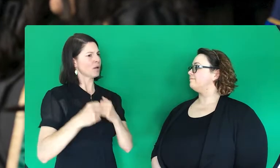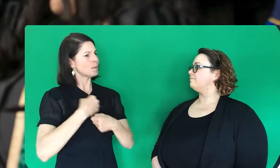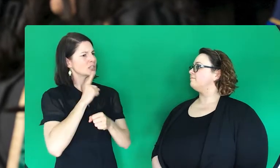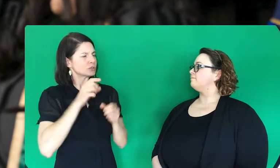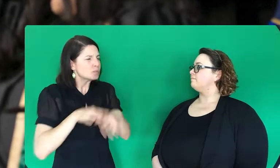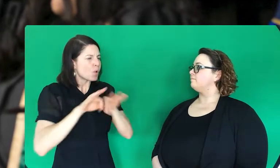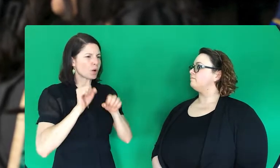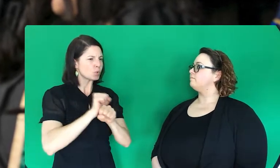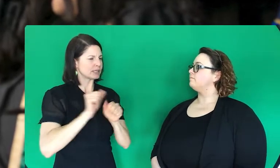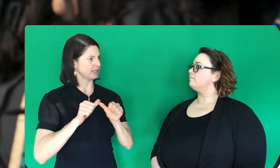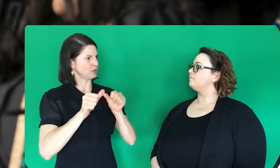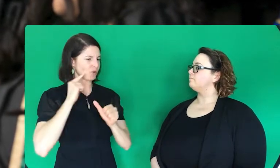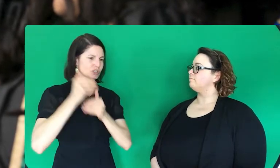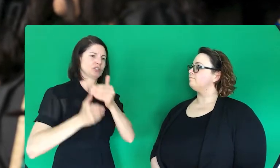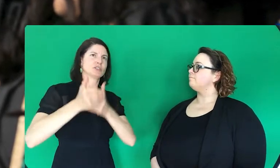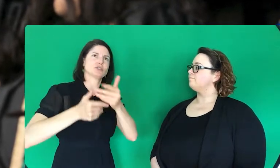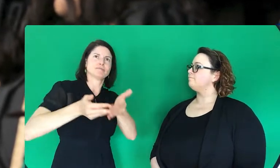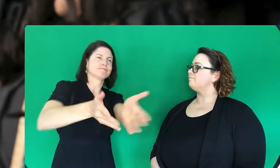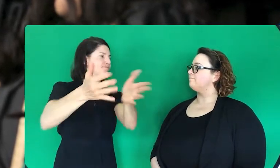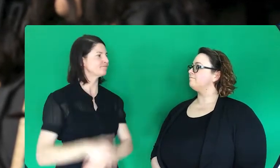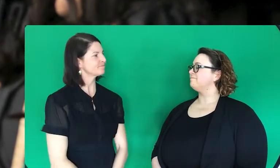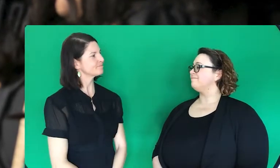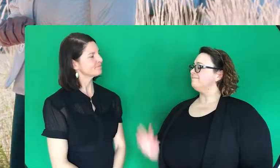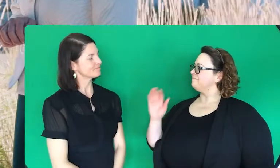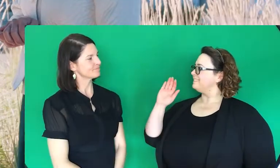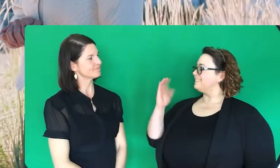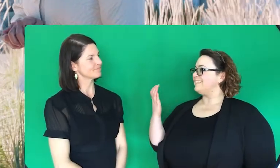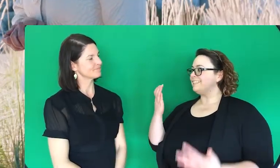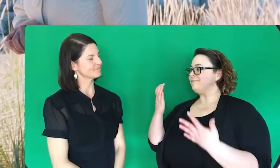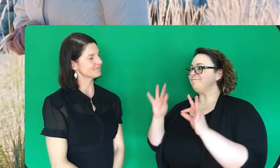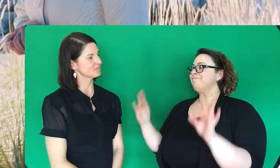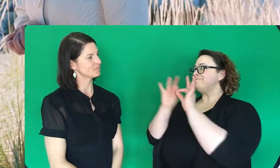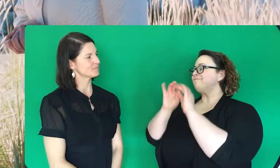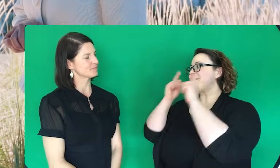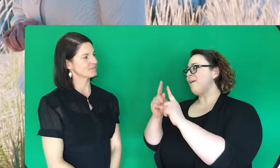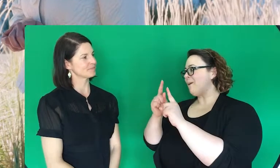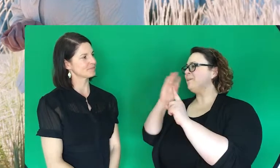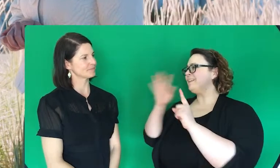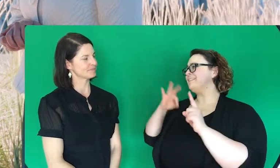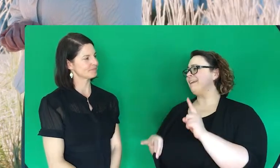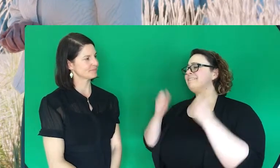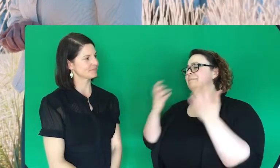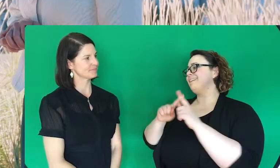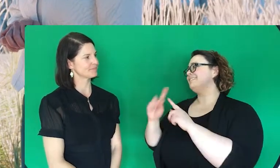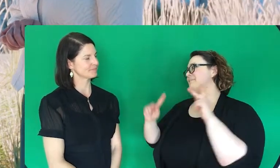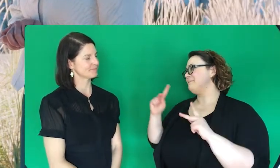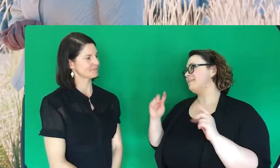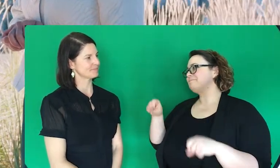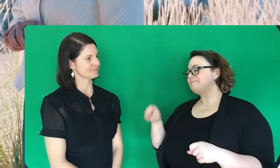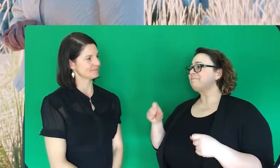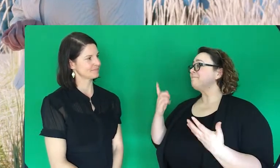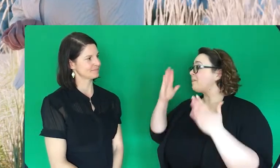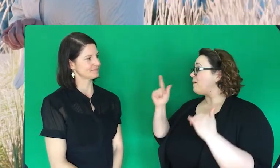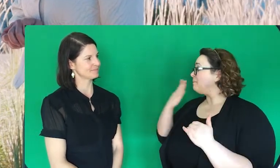to make sure that important work can continue for generations to come. Well, it sounds like a very worthwhile goal that will benefit a lot